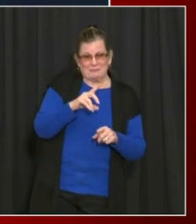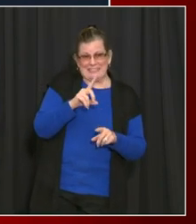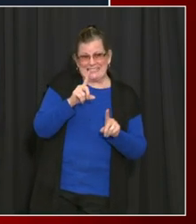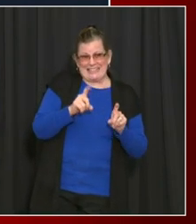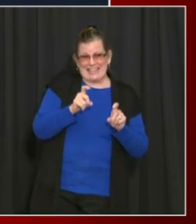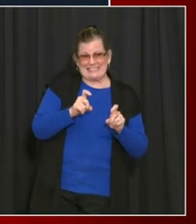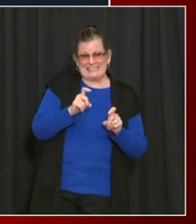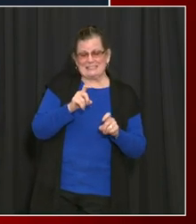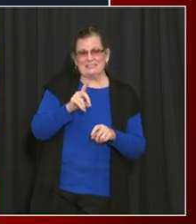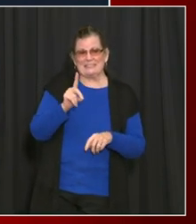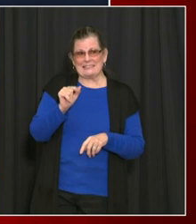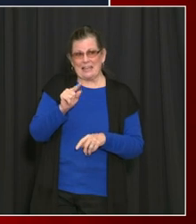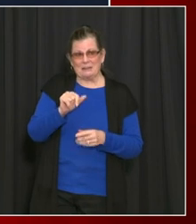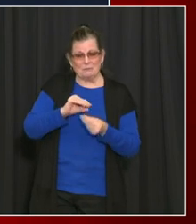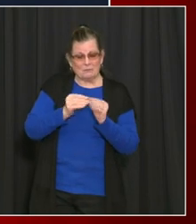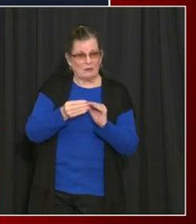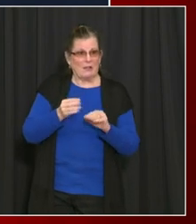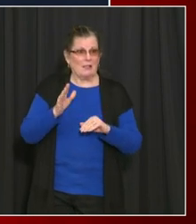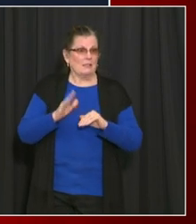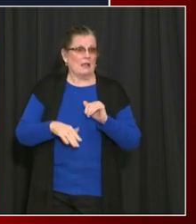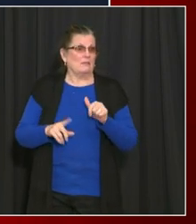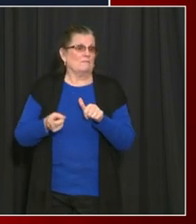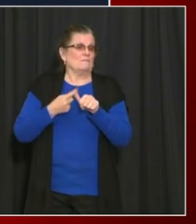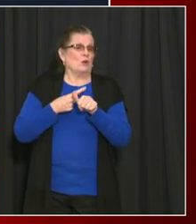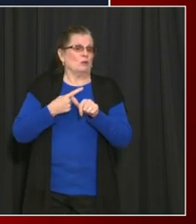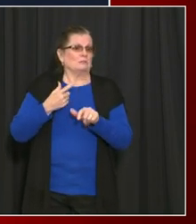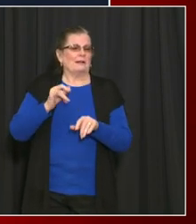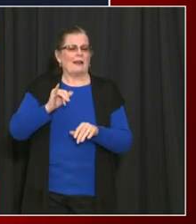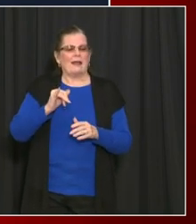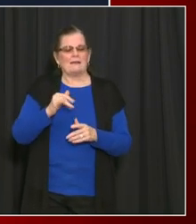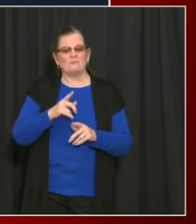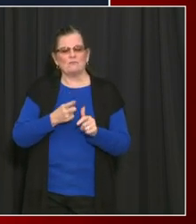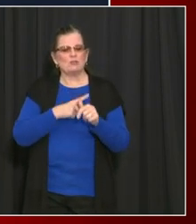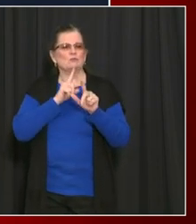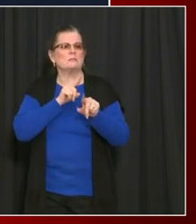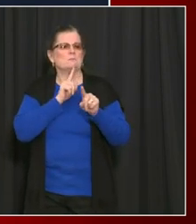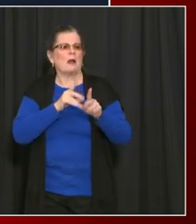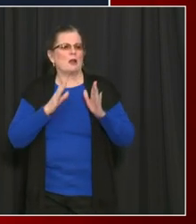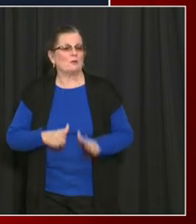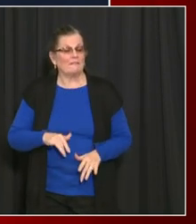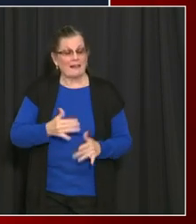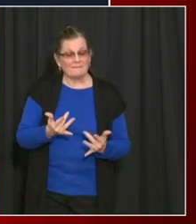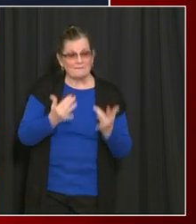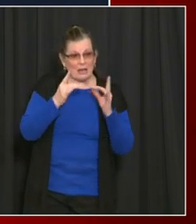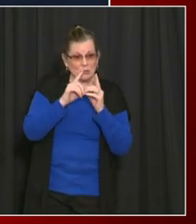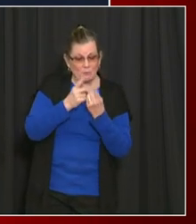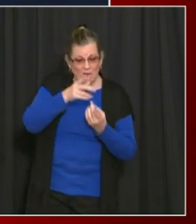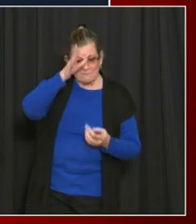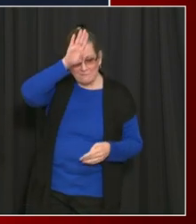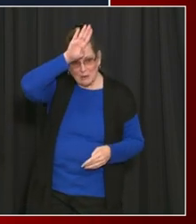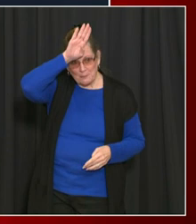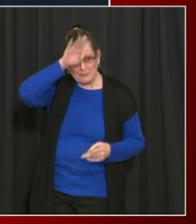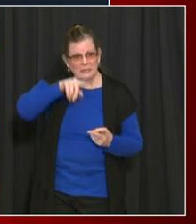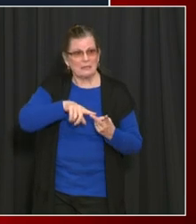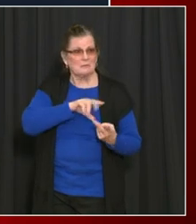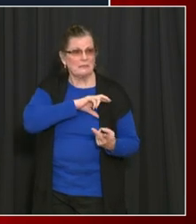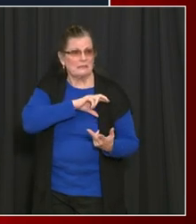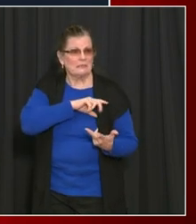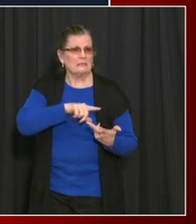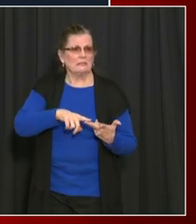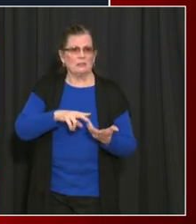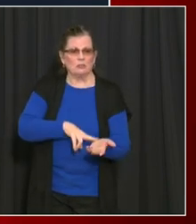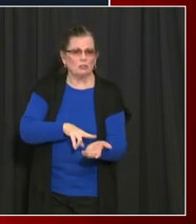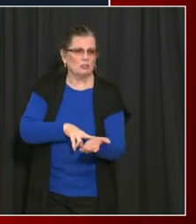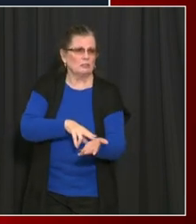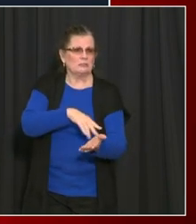first responders, with either the fire or police officers, so that they know when they're going to respond at an address that there may